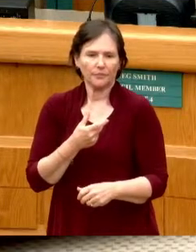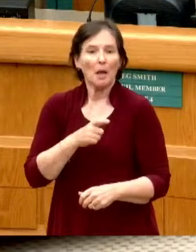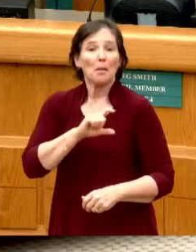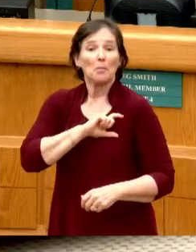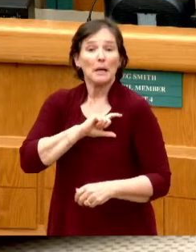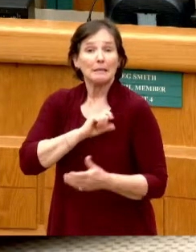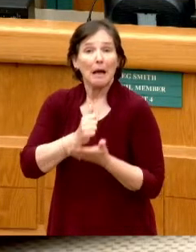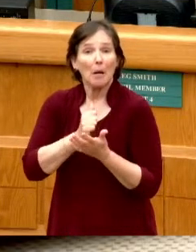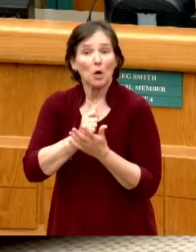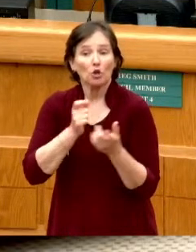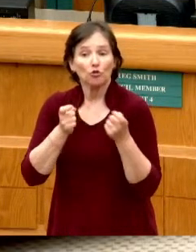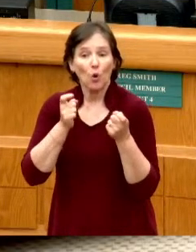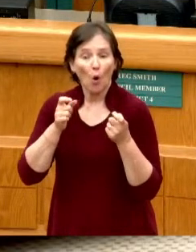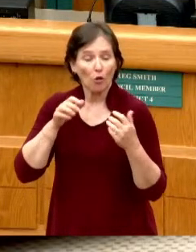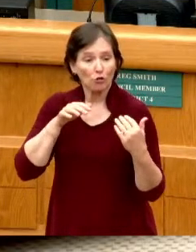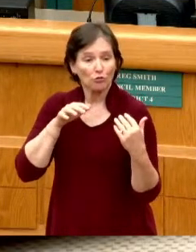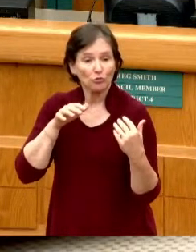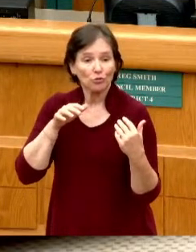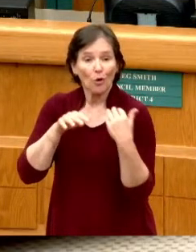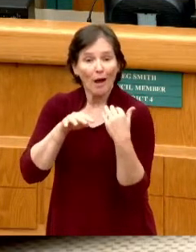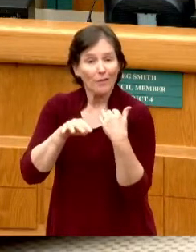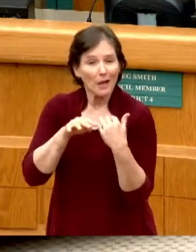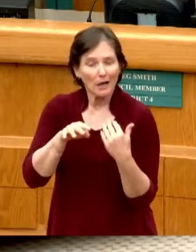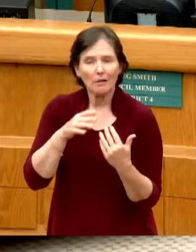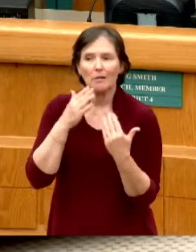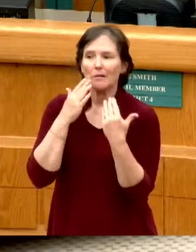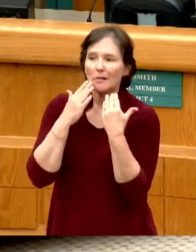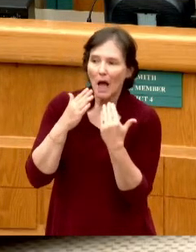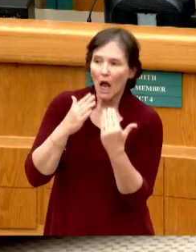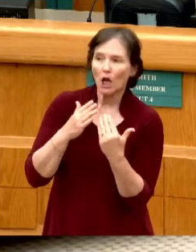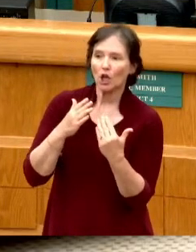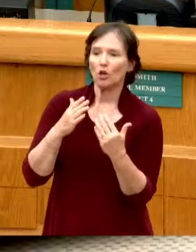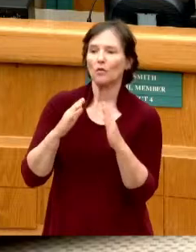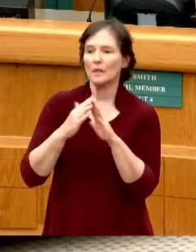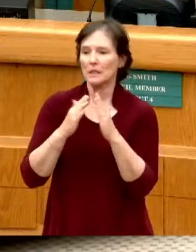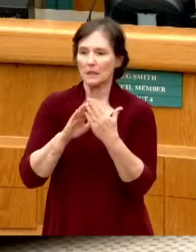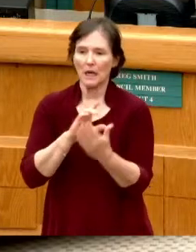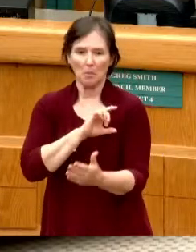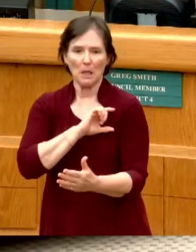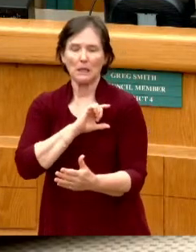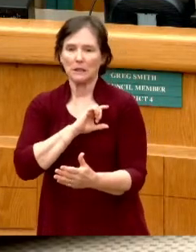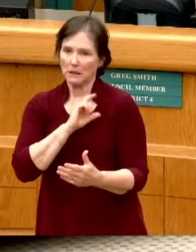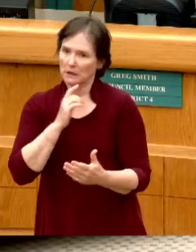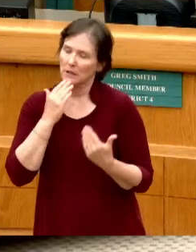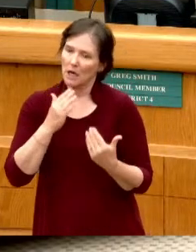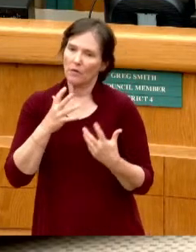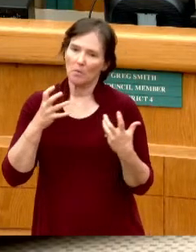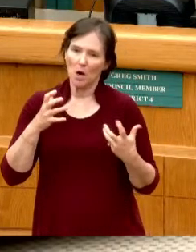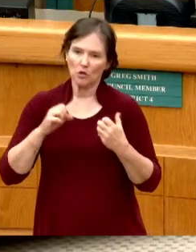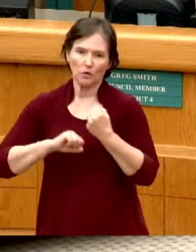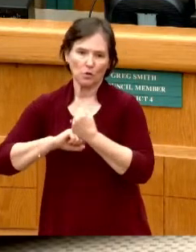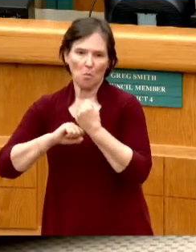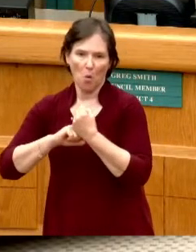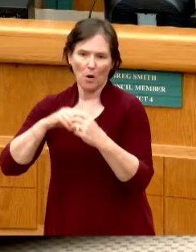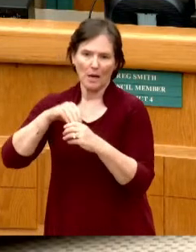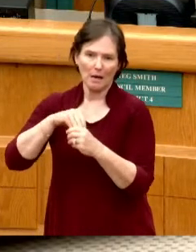traffic, and on behalf of the city, we want to thank our police officers for the support they are providing at the fairgrounds in Robstown, as well as